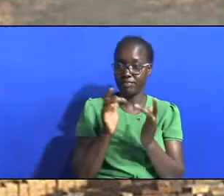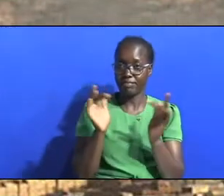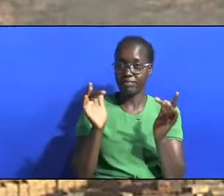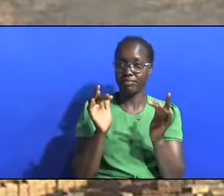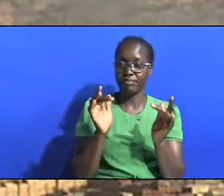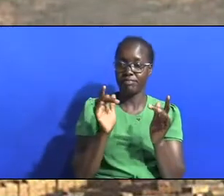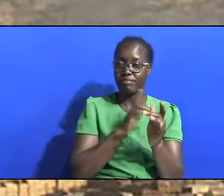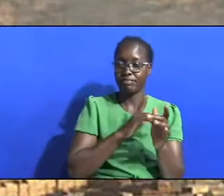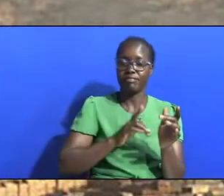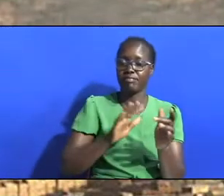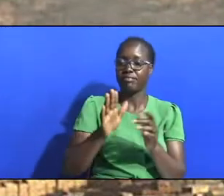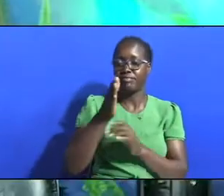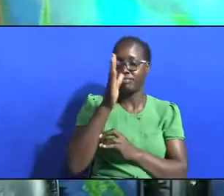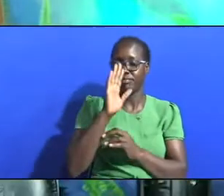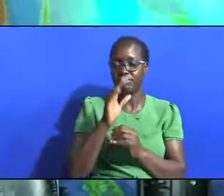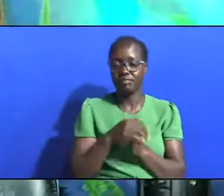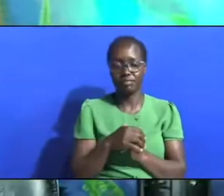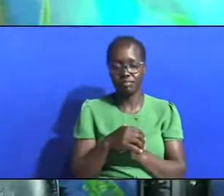the Lord your God.